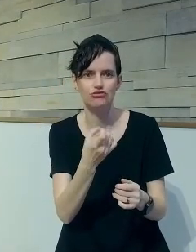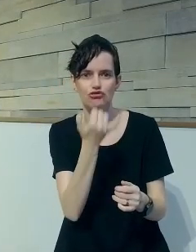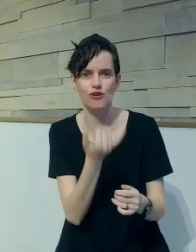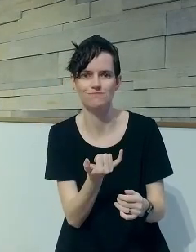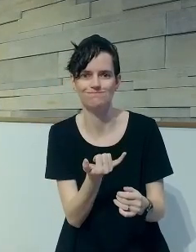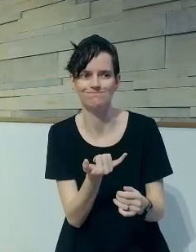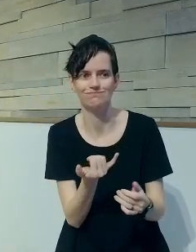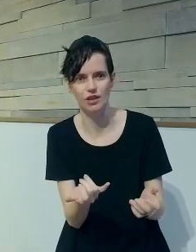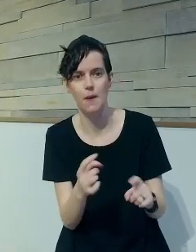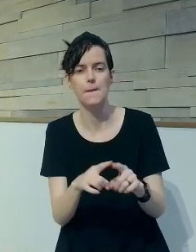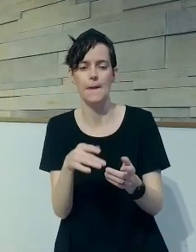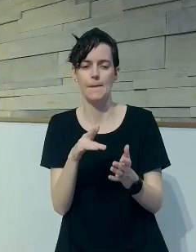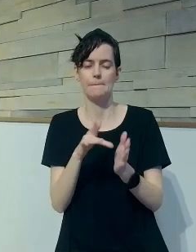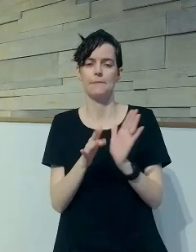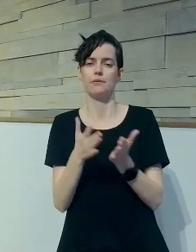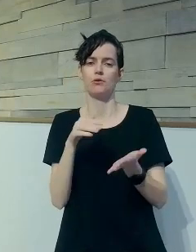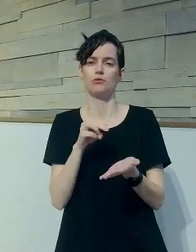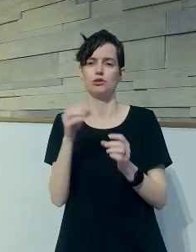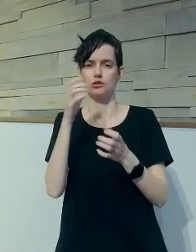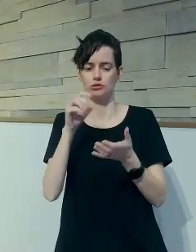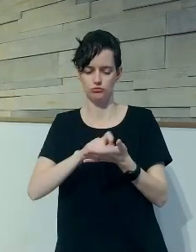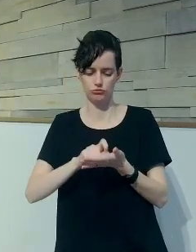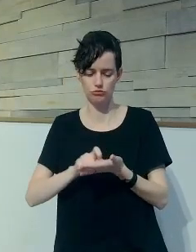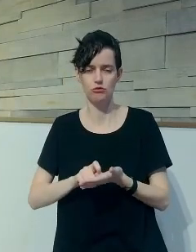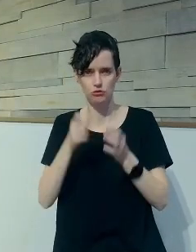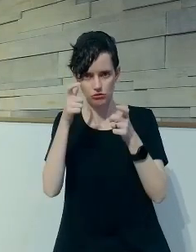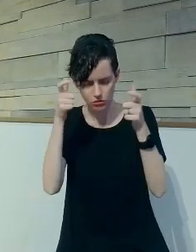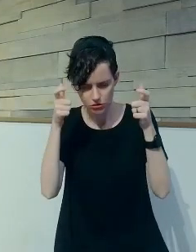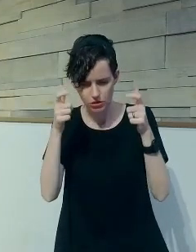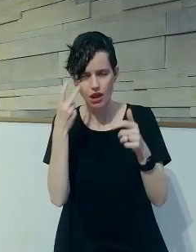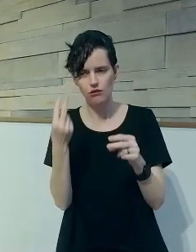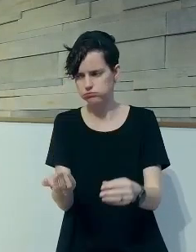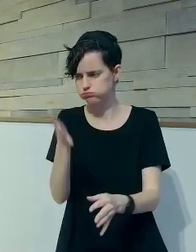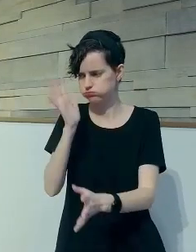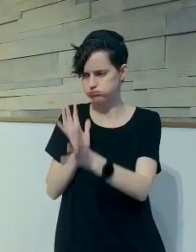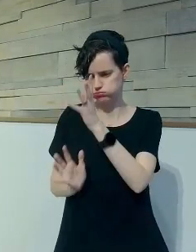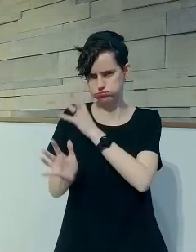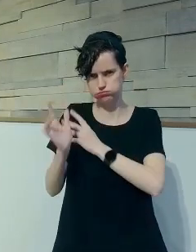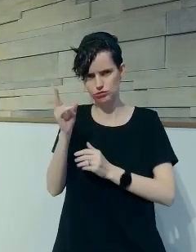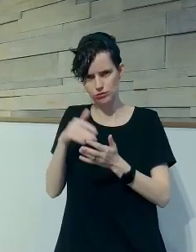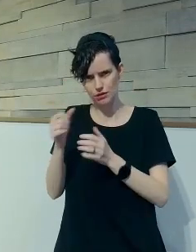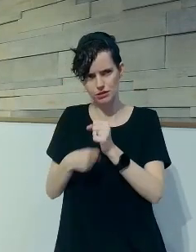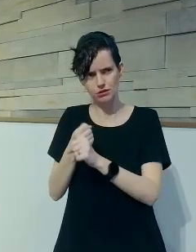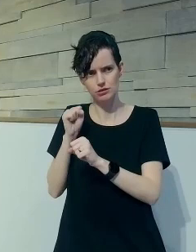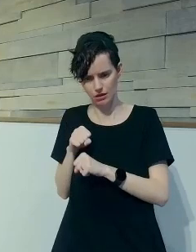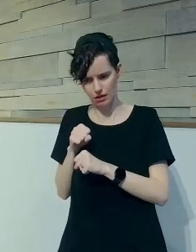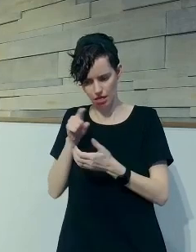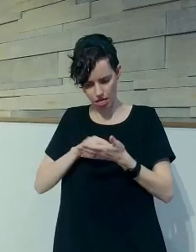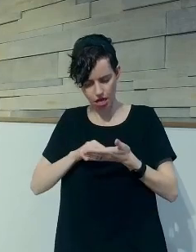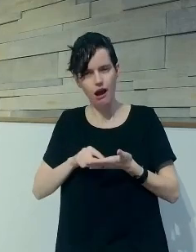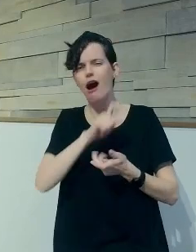little bit. But biblical scholars, when they look back, not just centuries, but through two millennia, they can